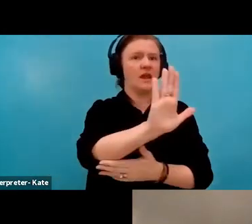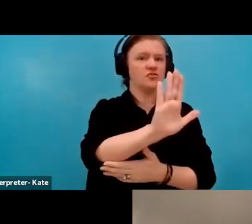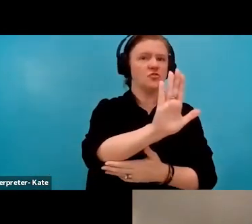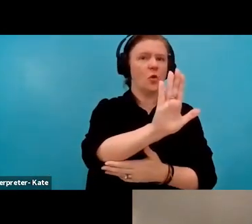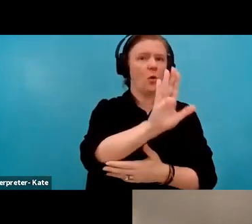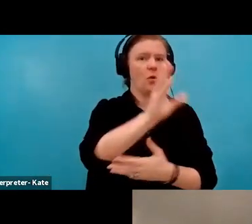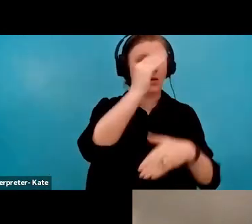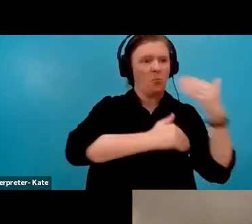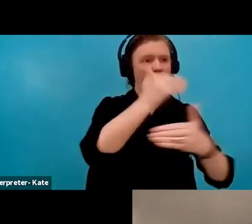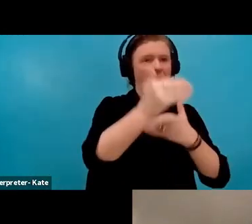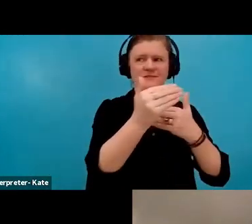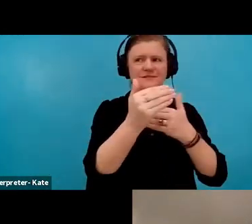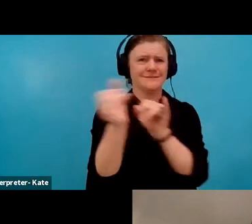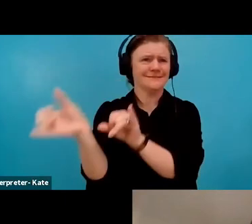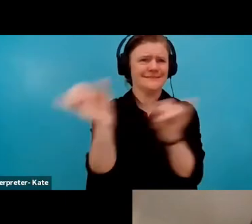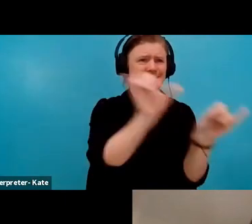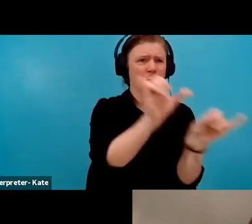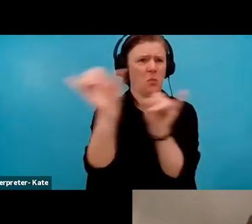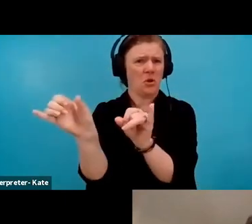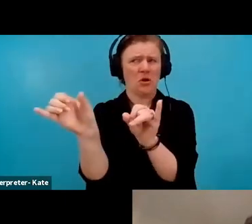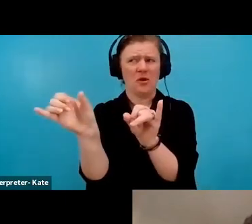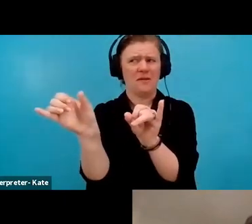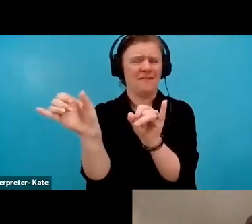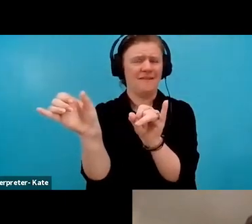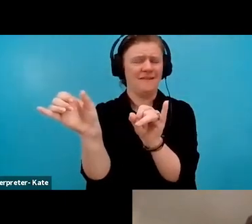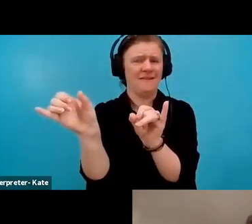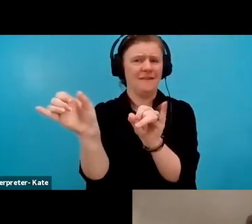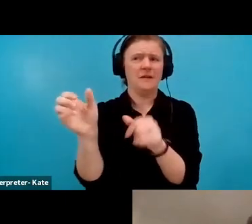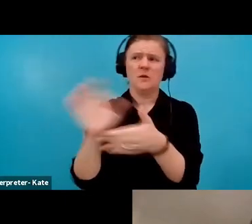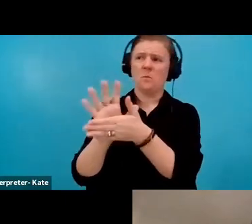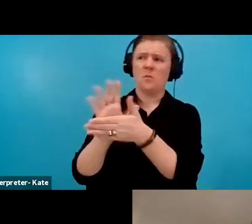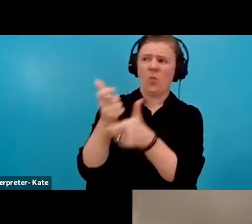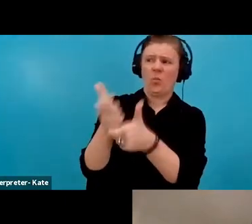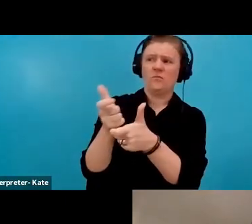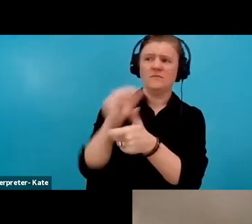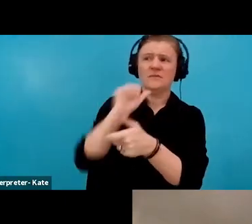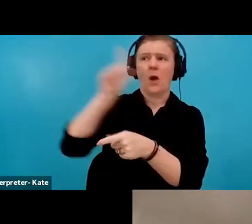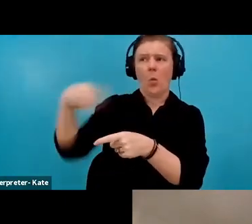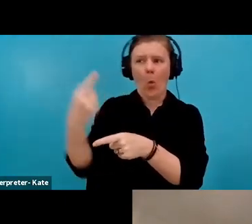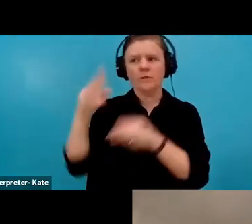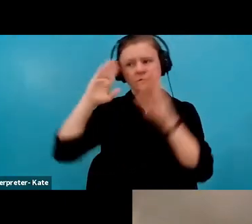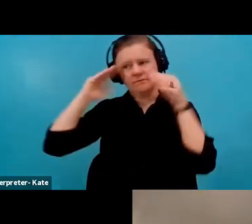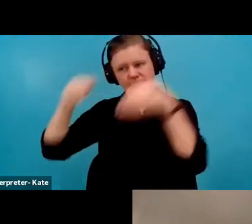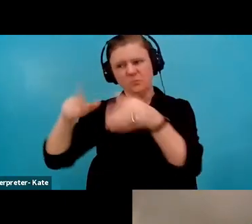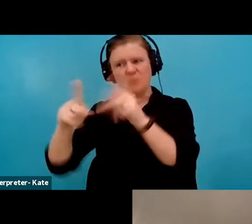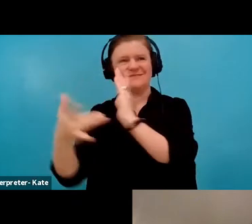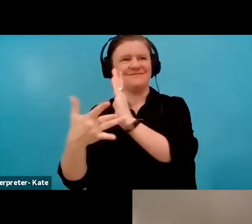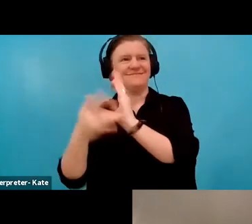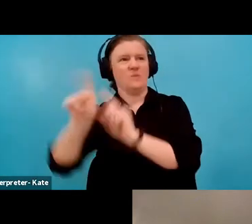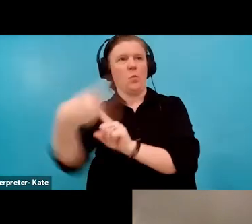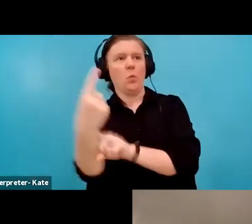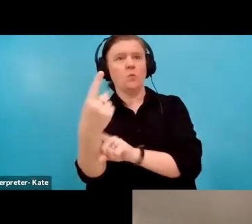creative process. So reflect on that a little bit. I mean, because when you watch this film, it's not simply about someone who's using assistive technology. The